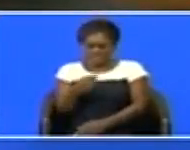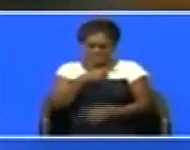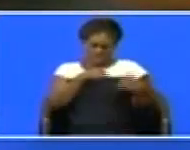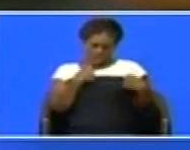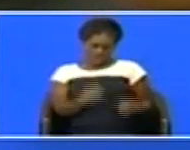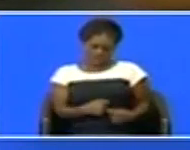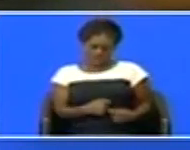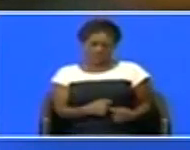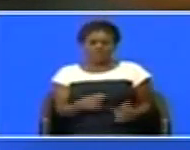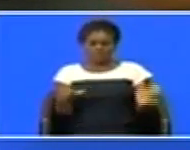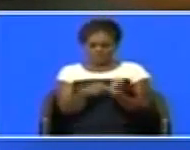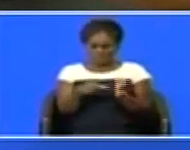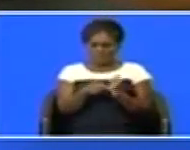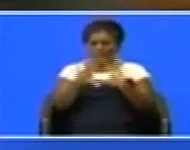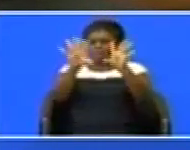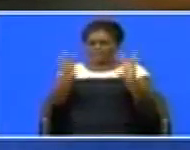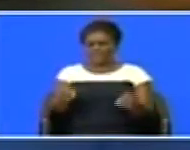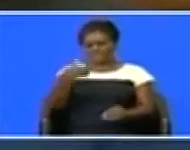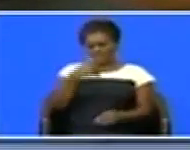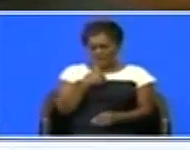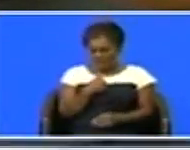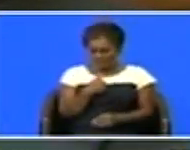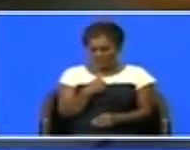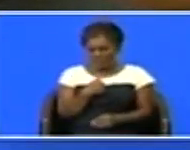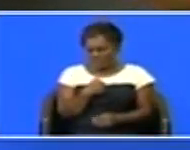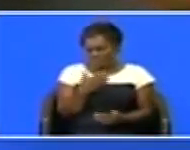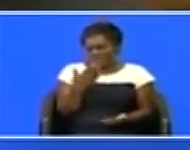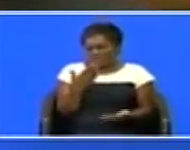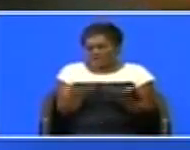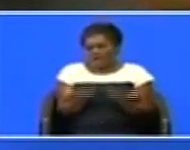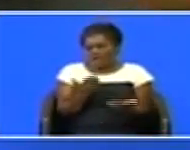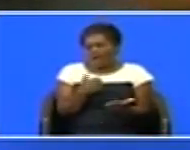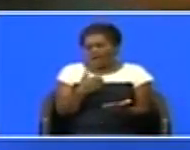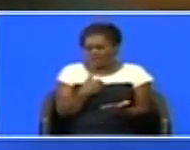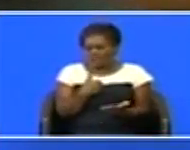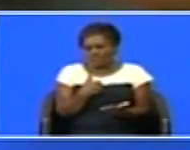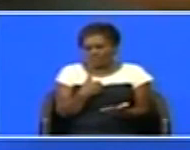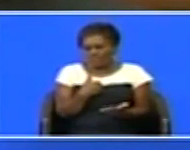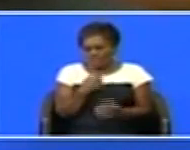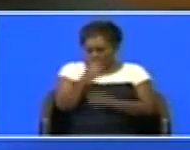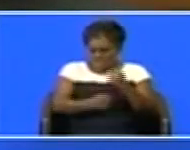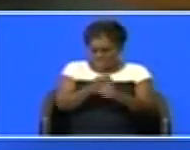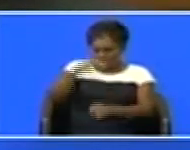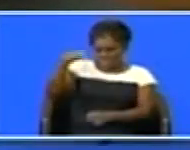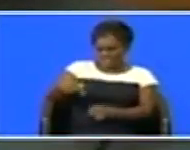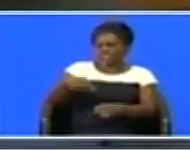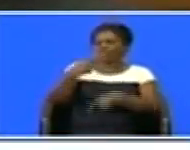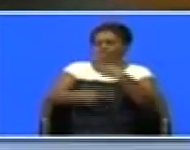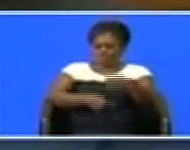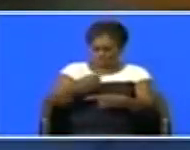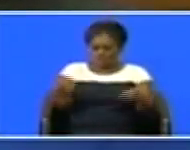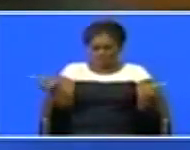We are budgeted for a certain number of children, and we probably have budget for other few children to be done this year. But we'll continue